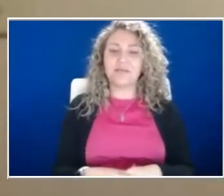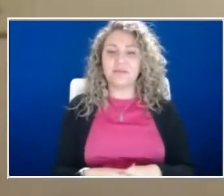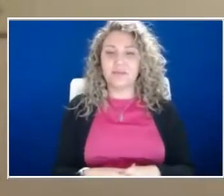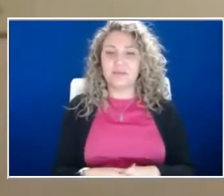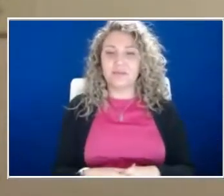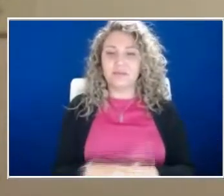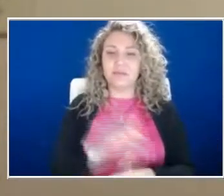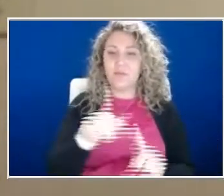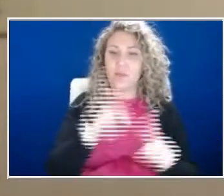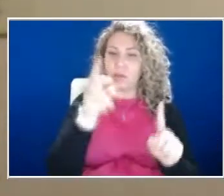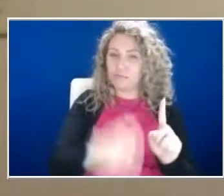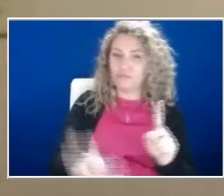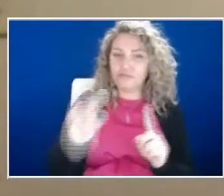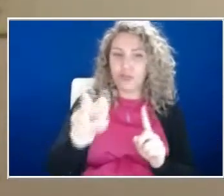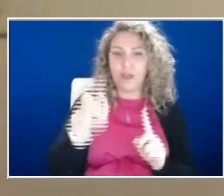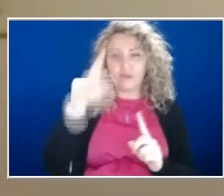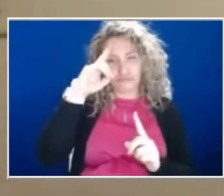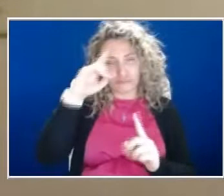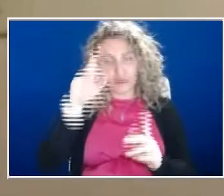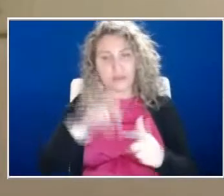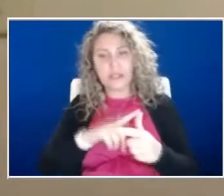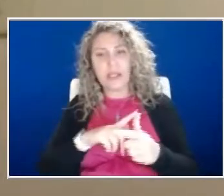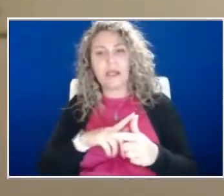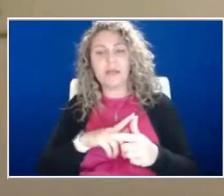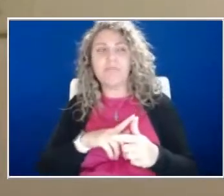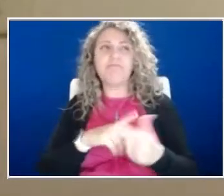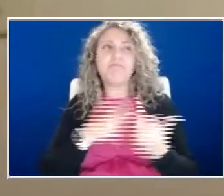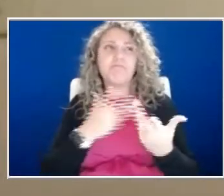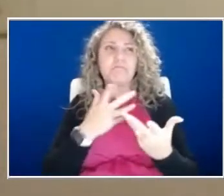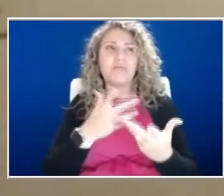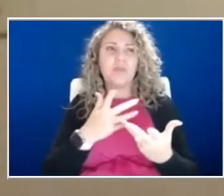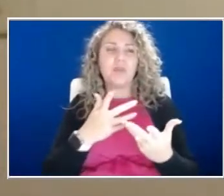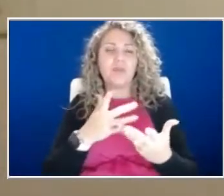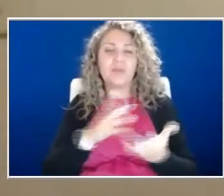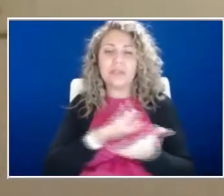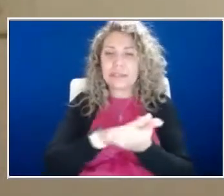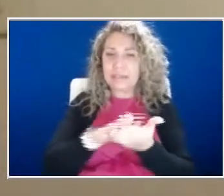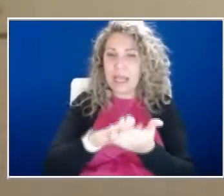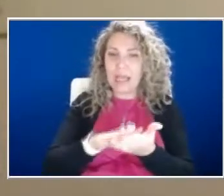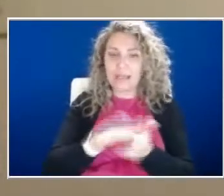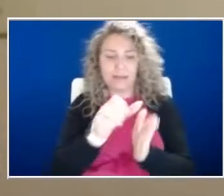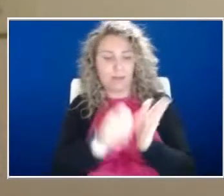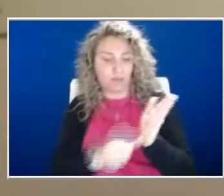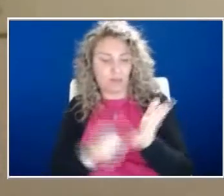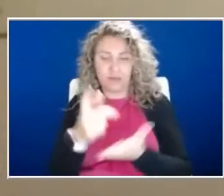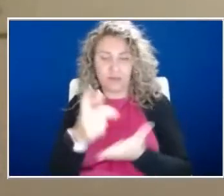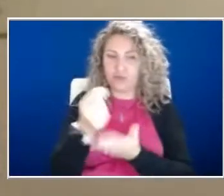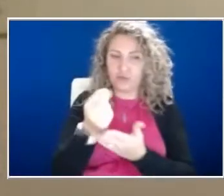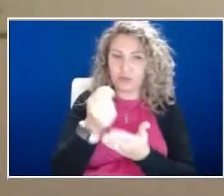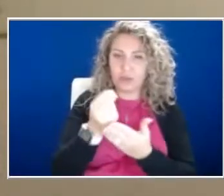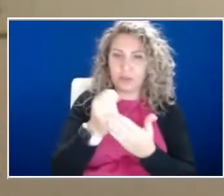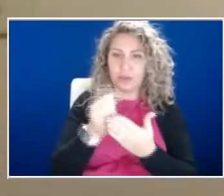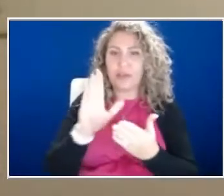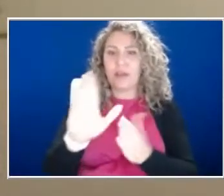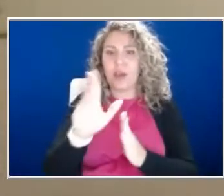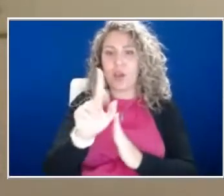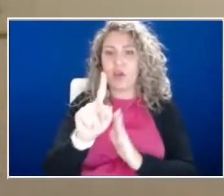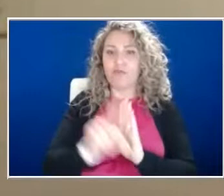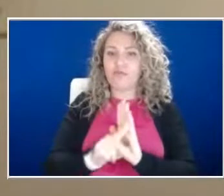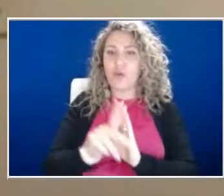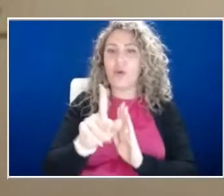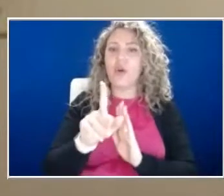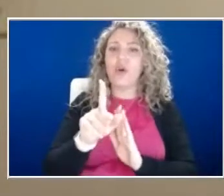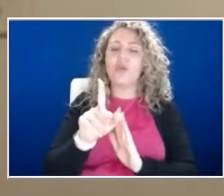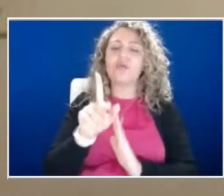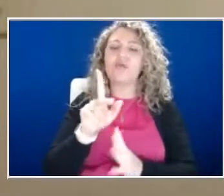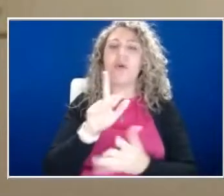MD Anderson, what was nice is that the procedures and treatment protocol was on par with what